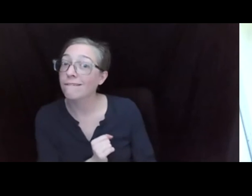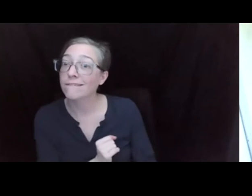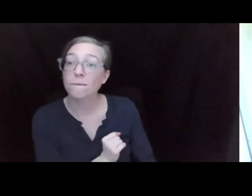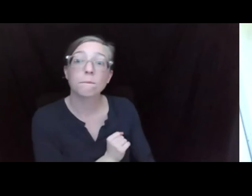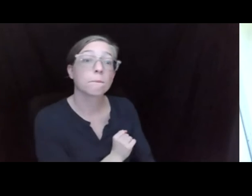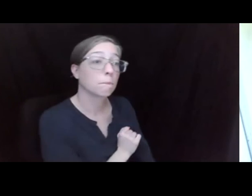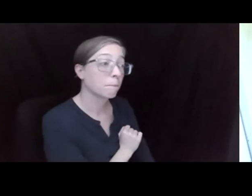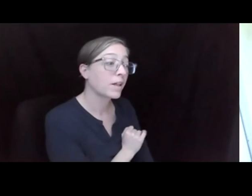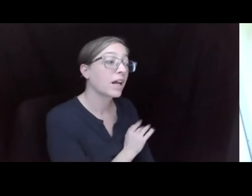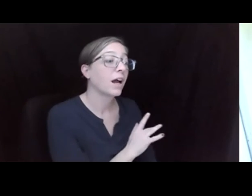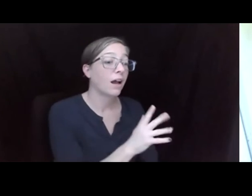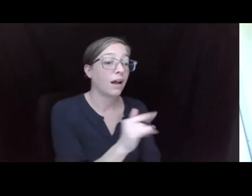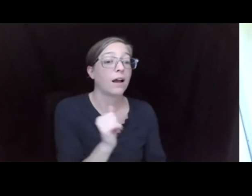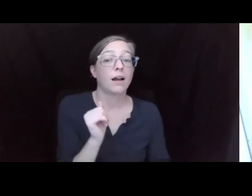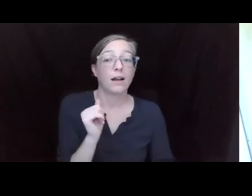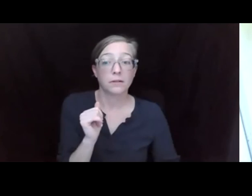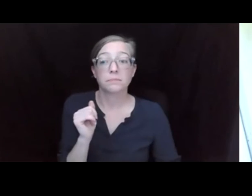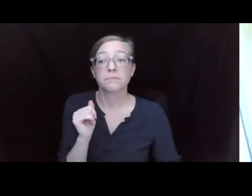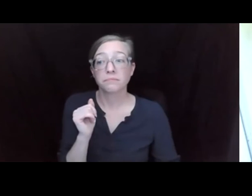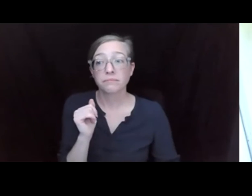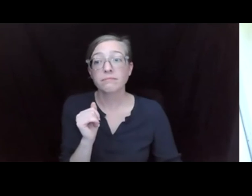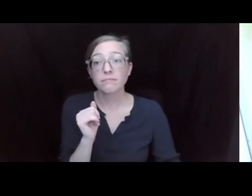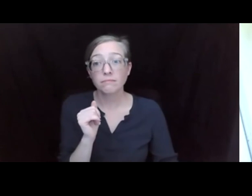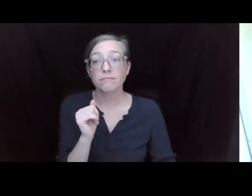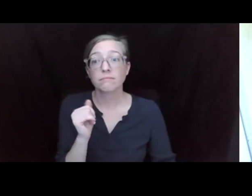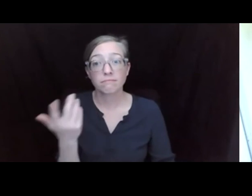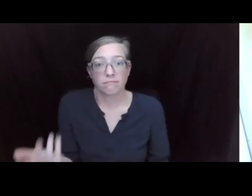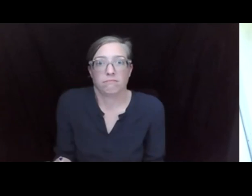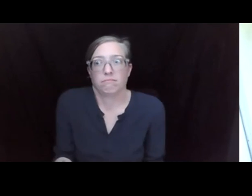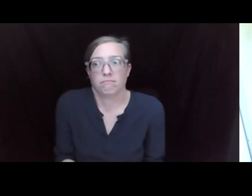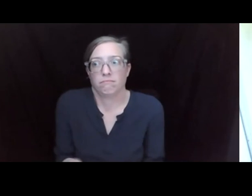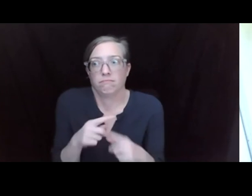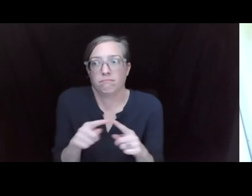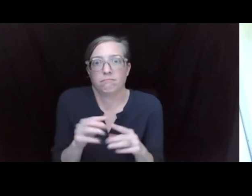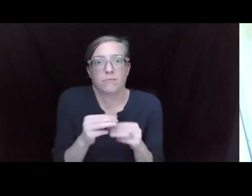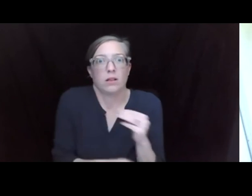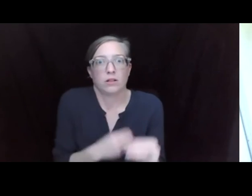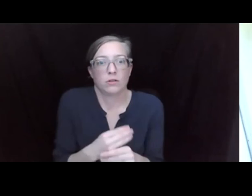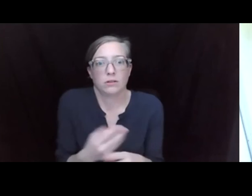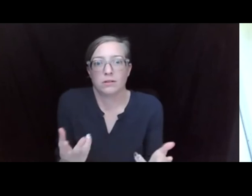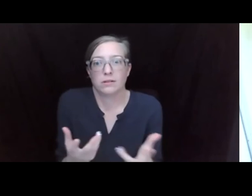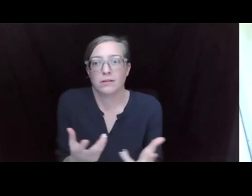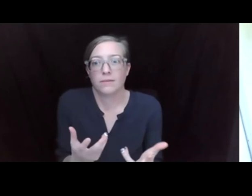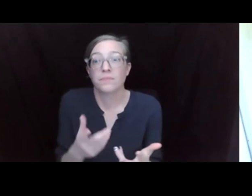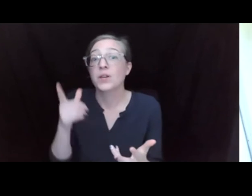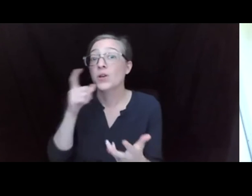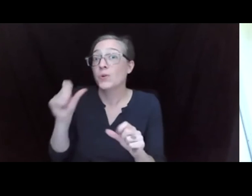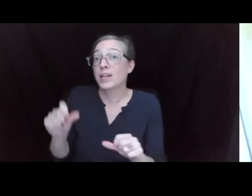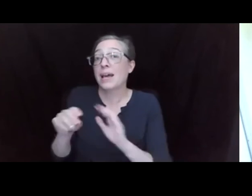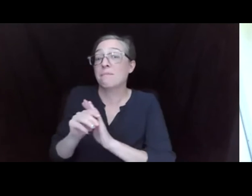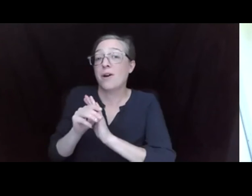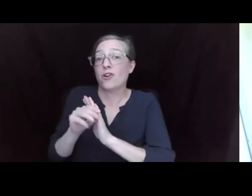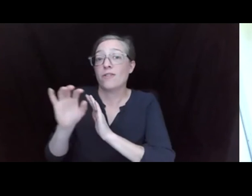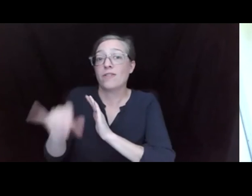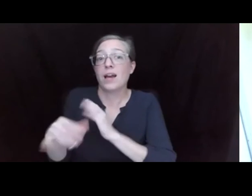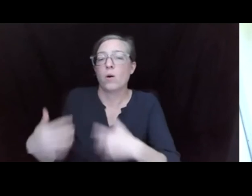act on deformable polymer molecules? I mean, that will be awesome. And whoever is able to model that thing, that will be